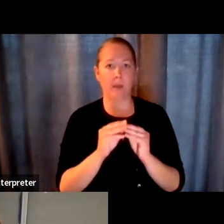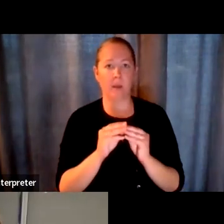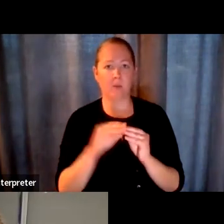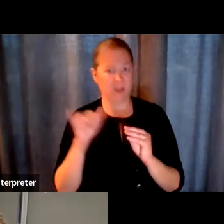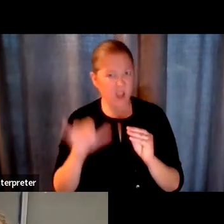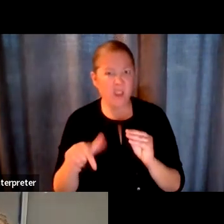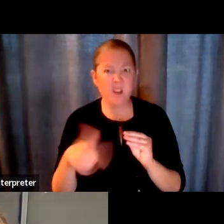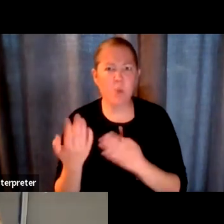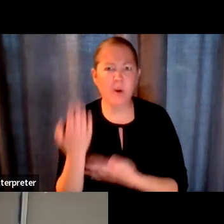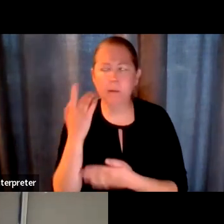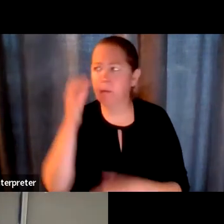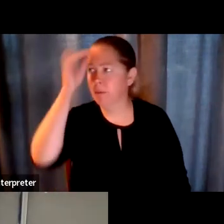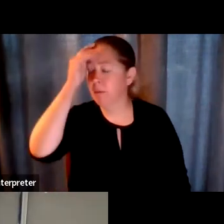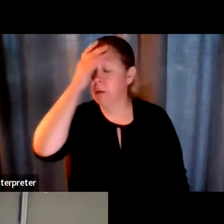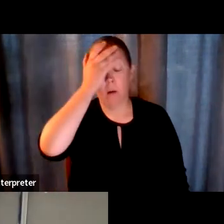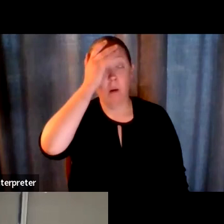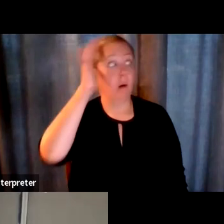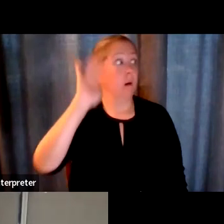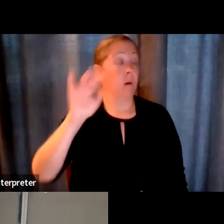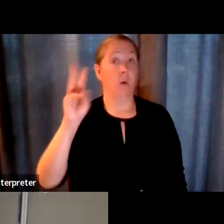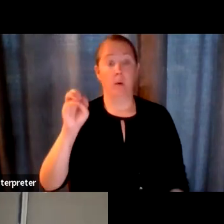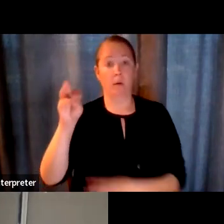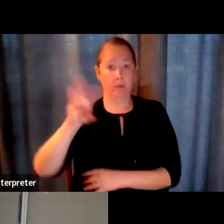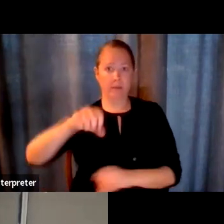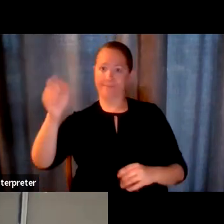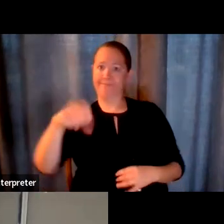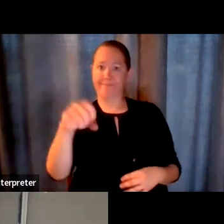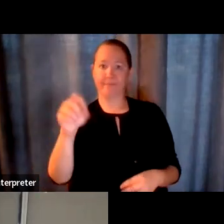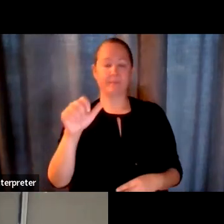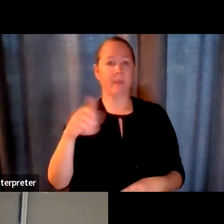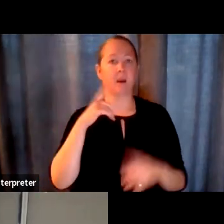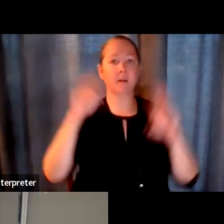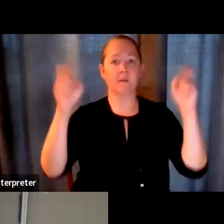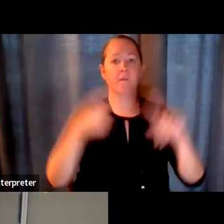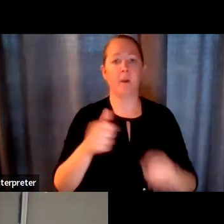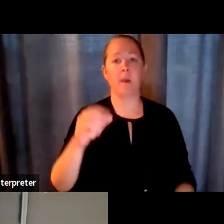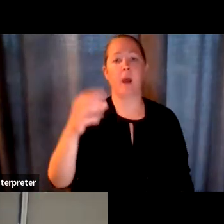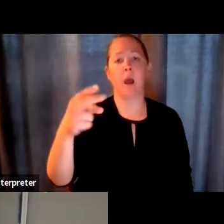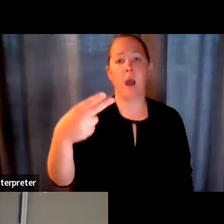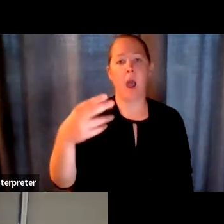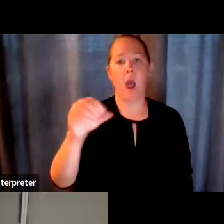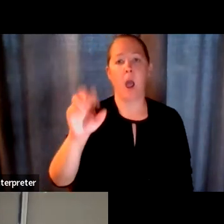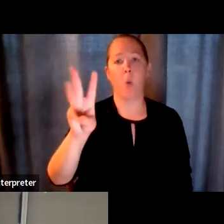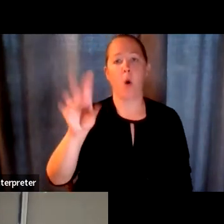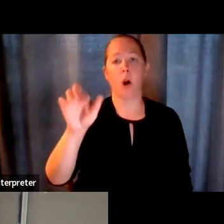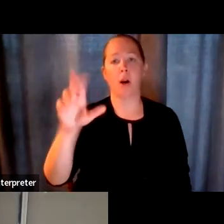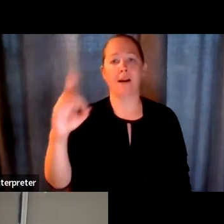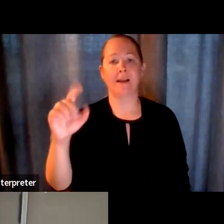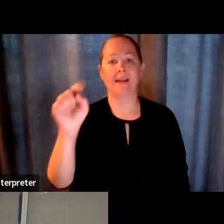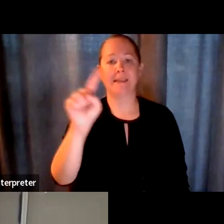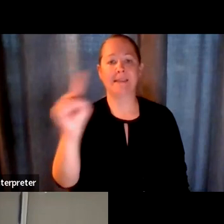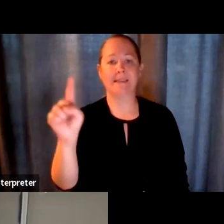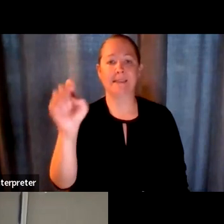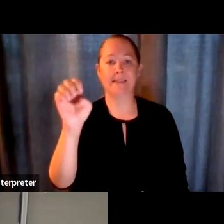morning? It was. So here it is. It's from Howard Zinn, who wrote The People's History.